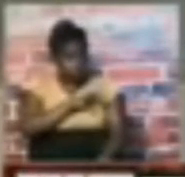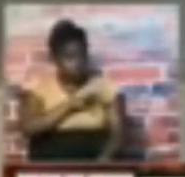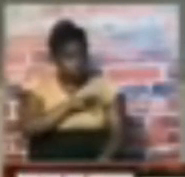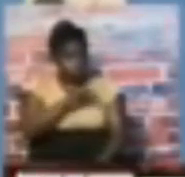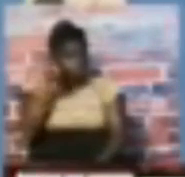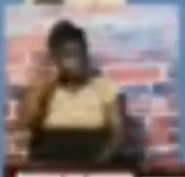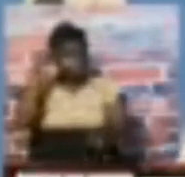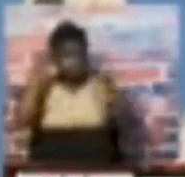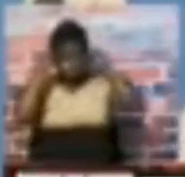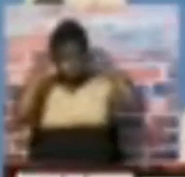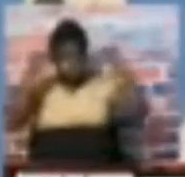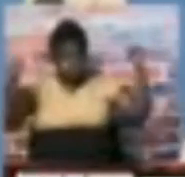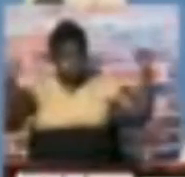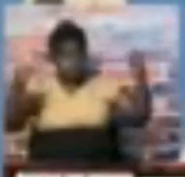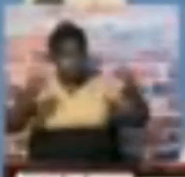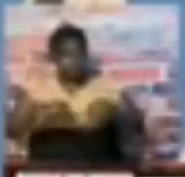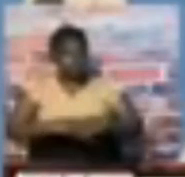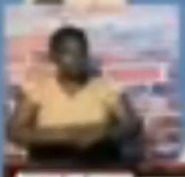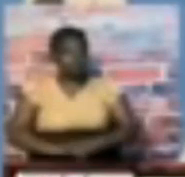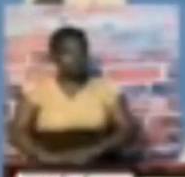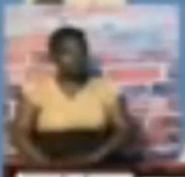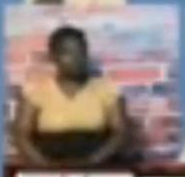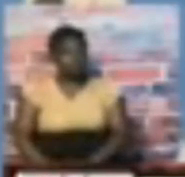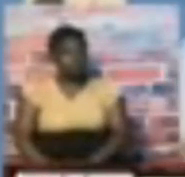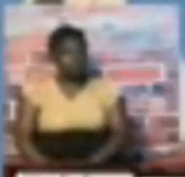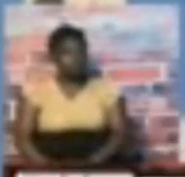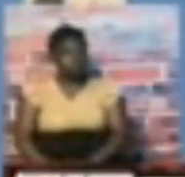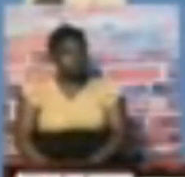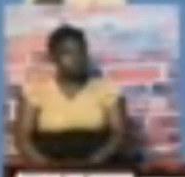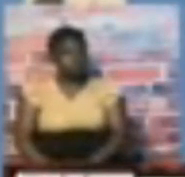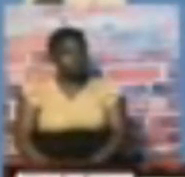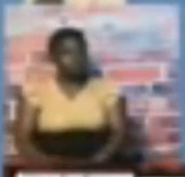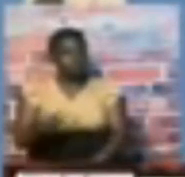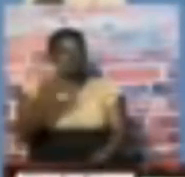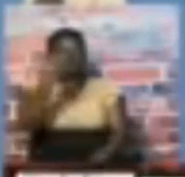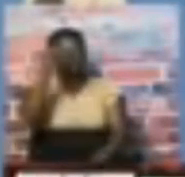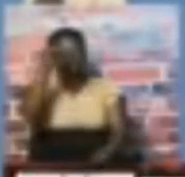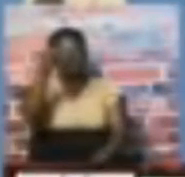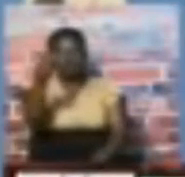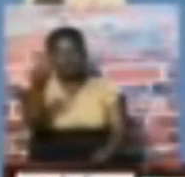for the president. So the 3.6 million